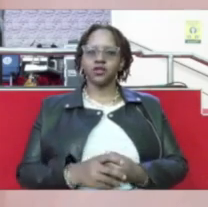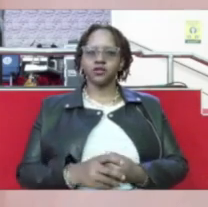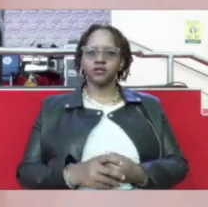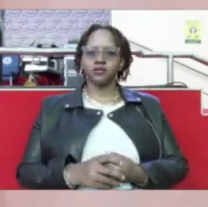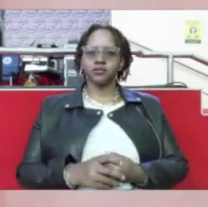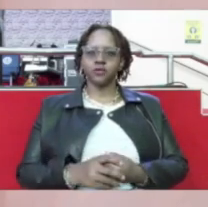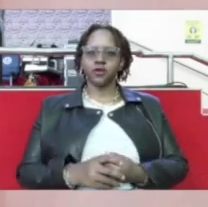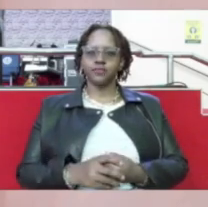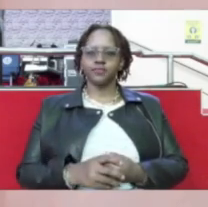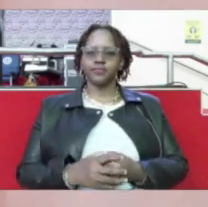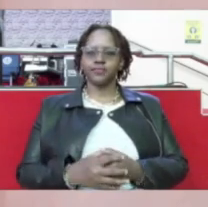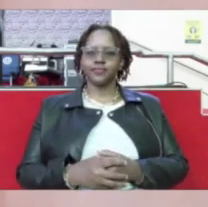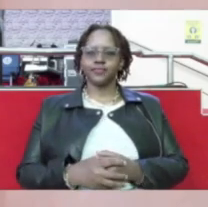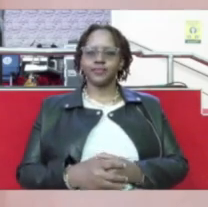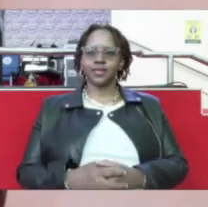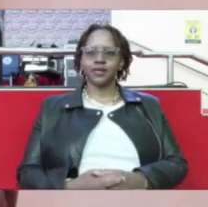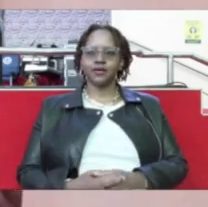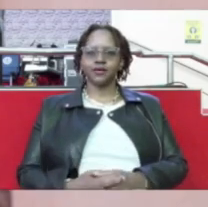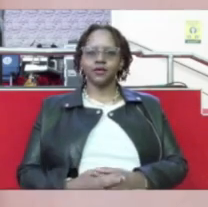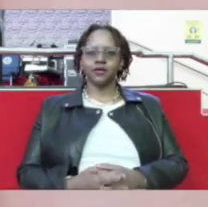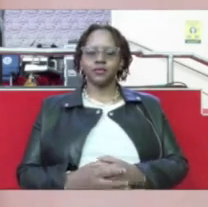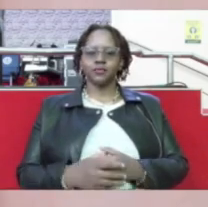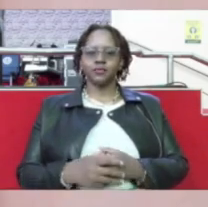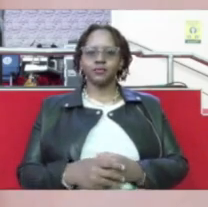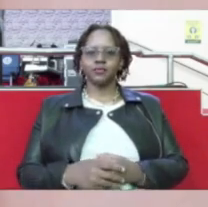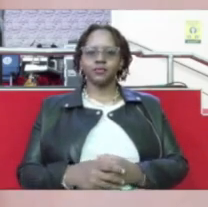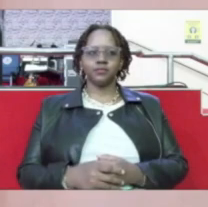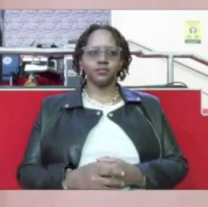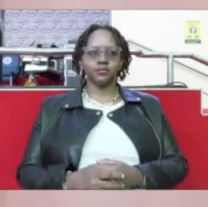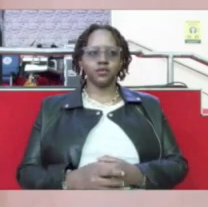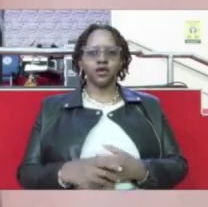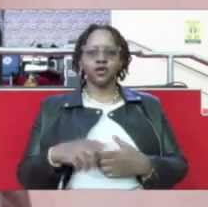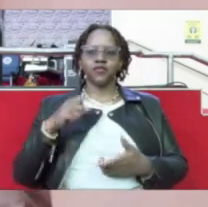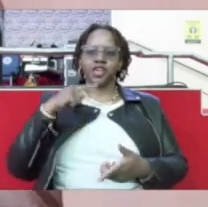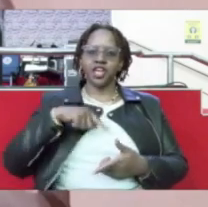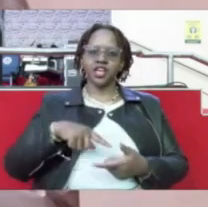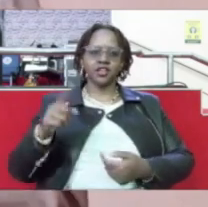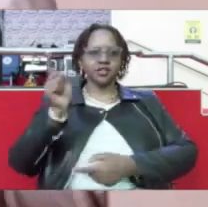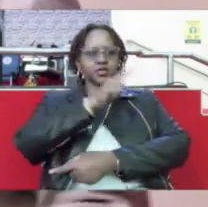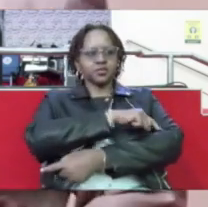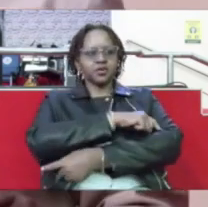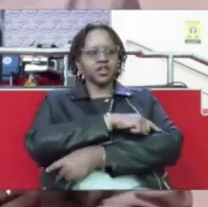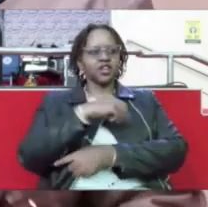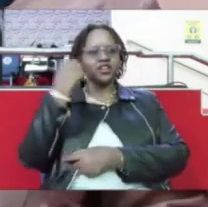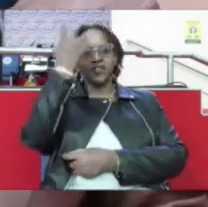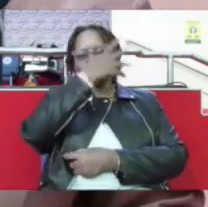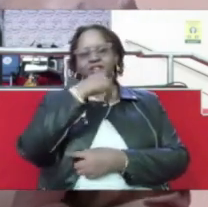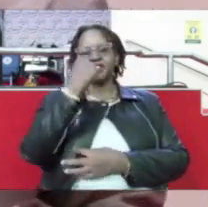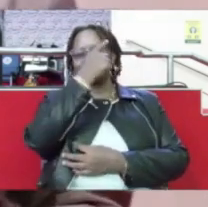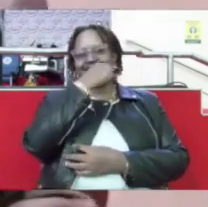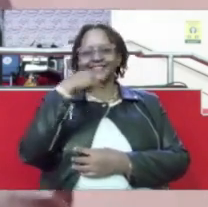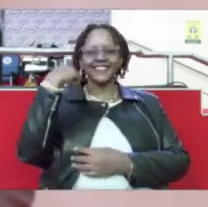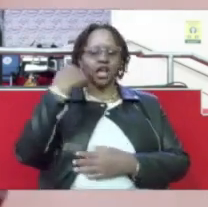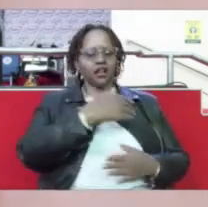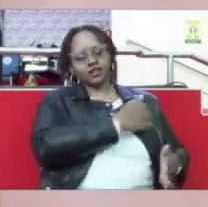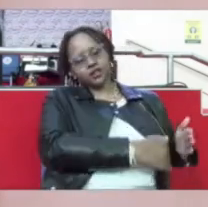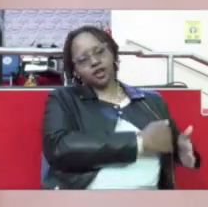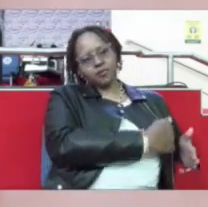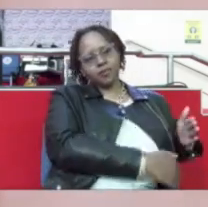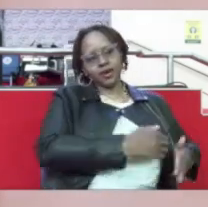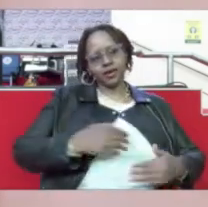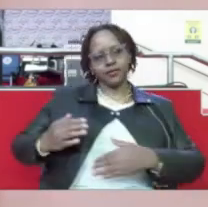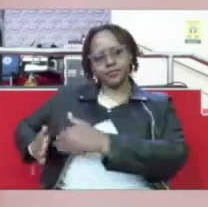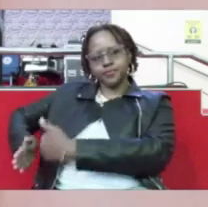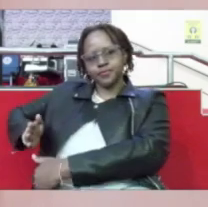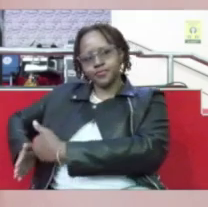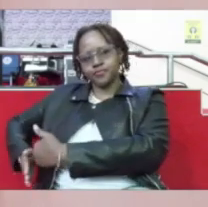ujana wako unakaa ukifanywa upya. And so if you are here this morning and you want your youth renewed, please smile at someone. Kama wewe uko hapa na unataka